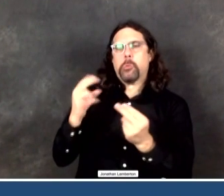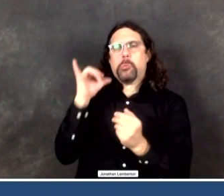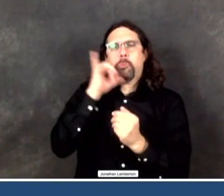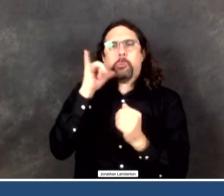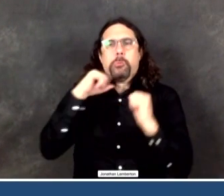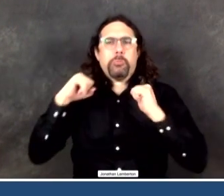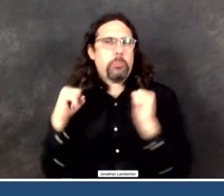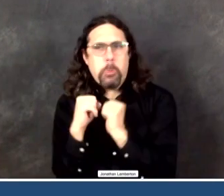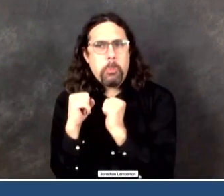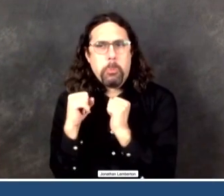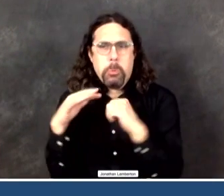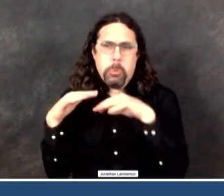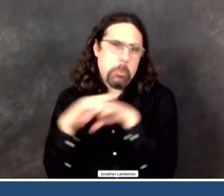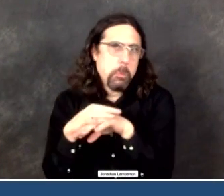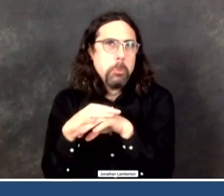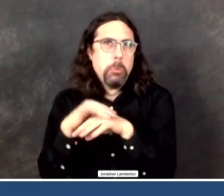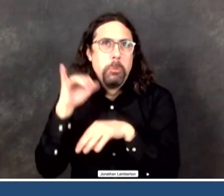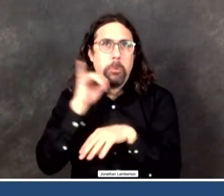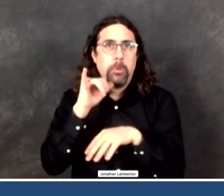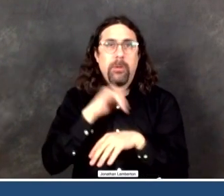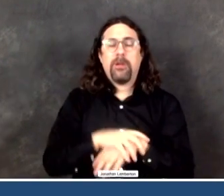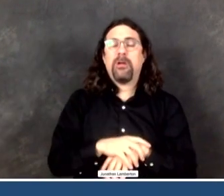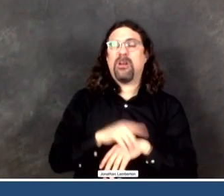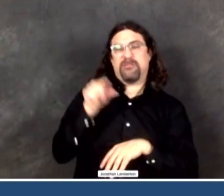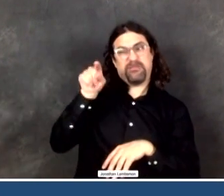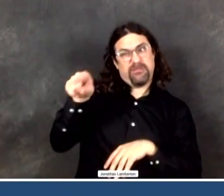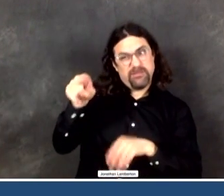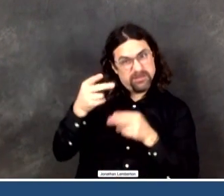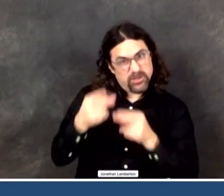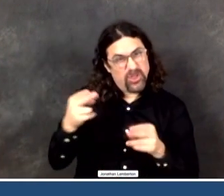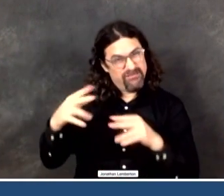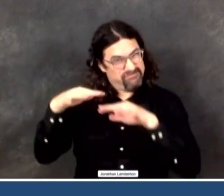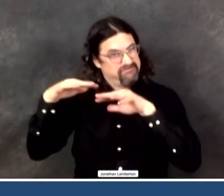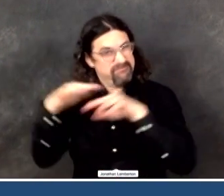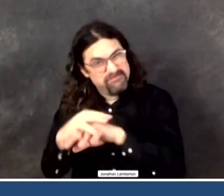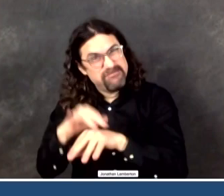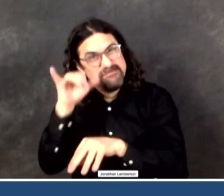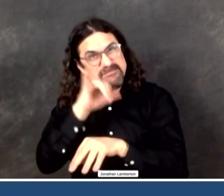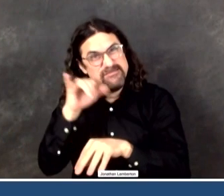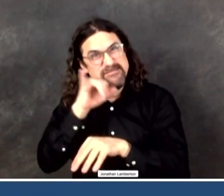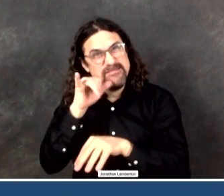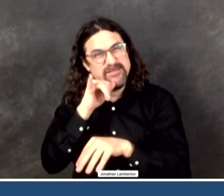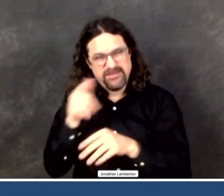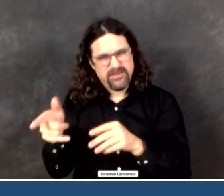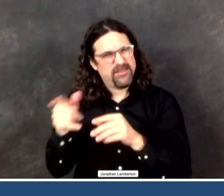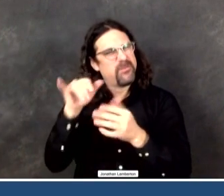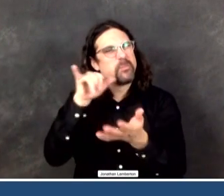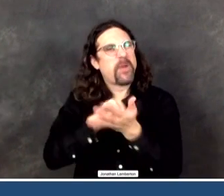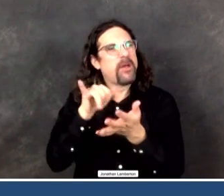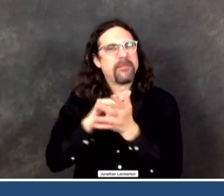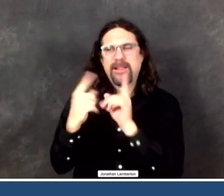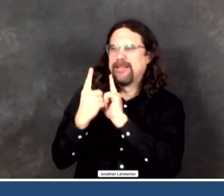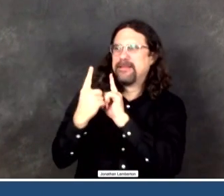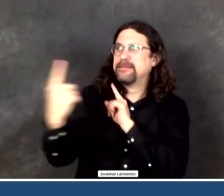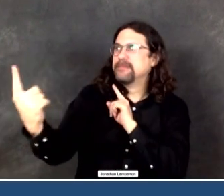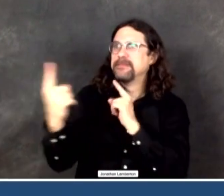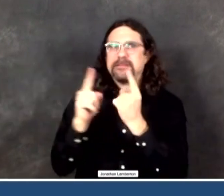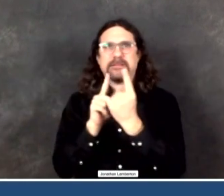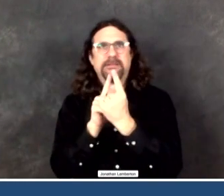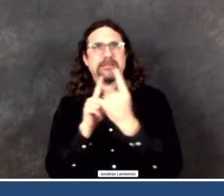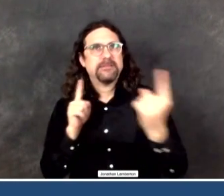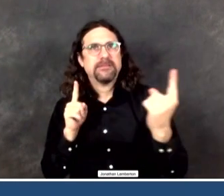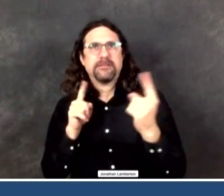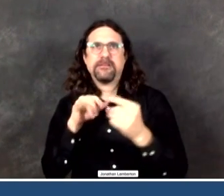a number of those clients will be moved to hotels to achieve the balance to make sure there is the proper social distancing. So we